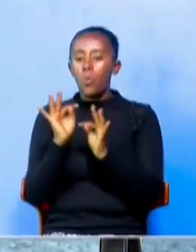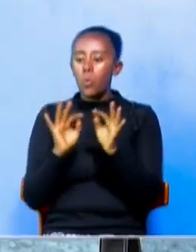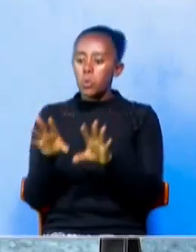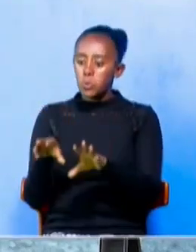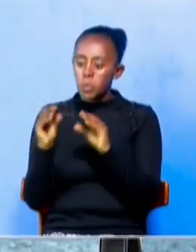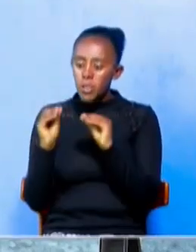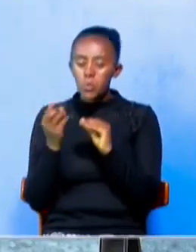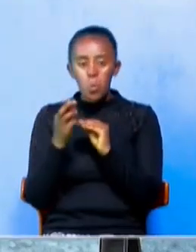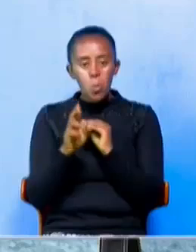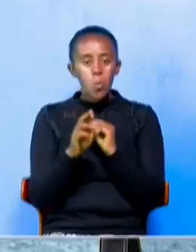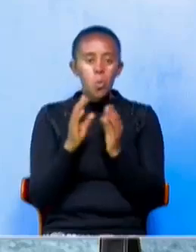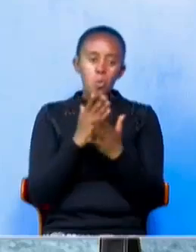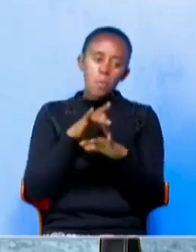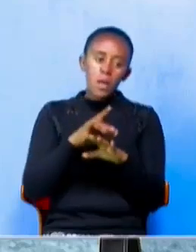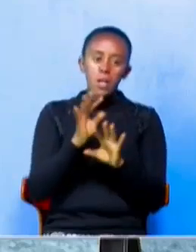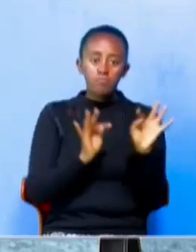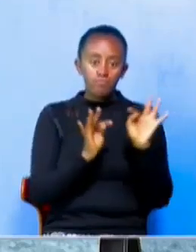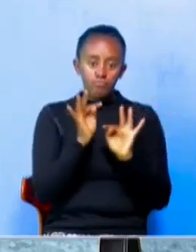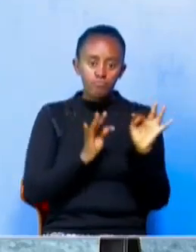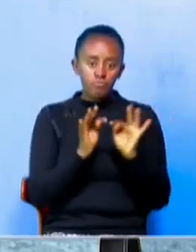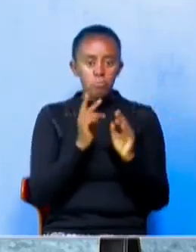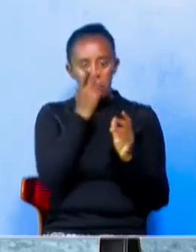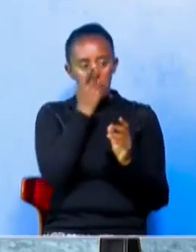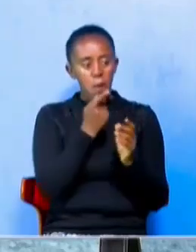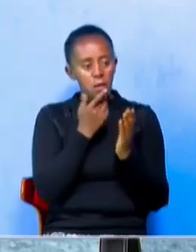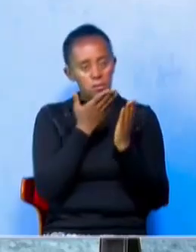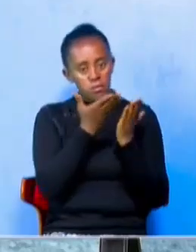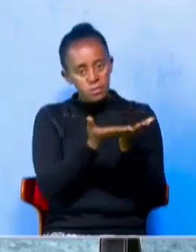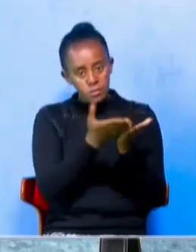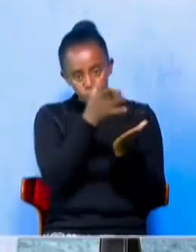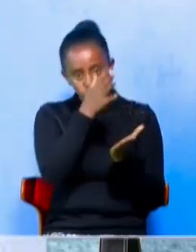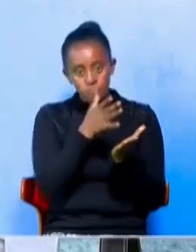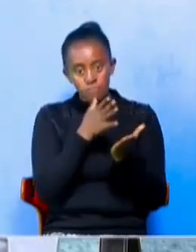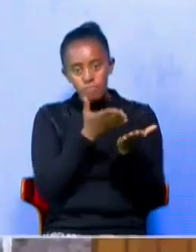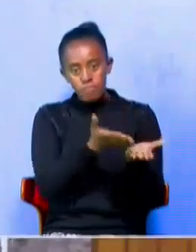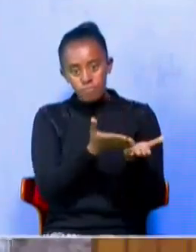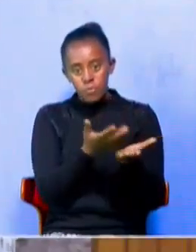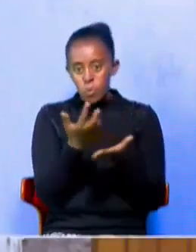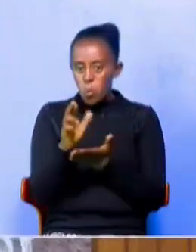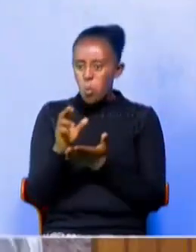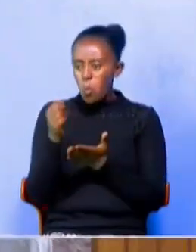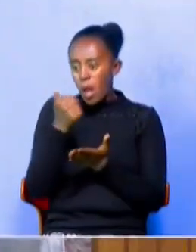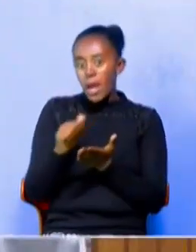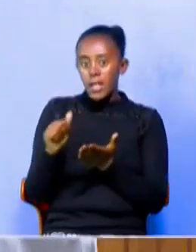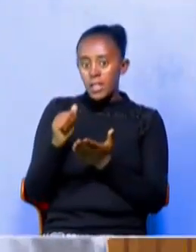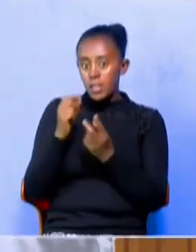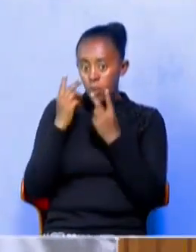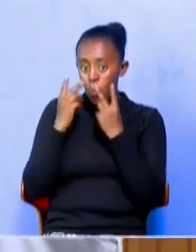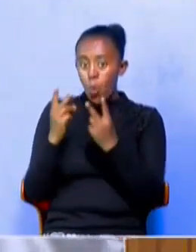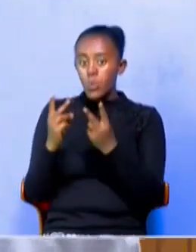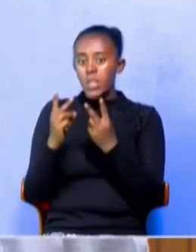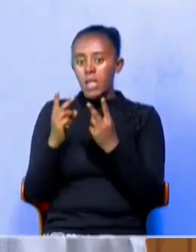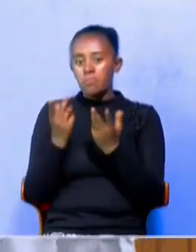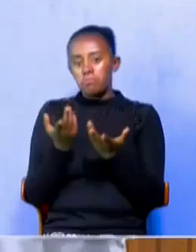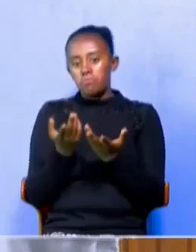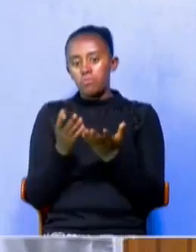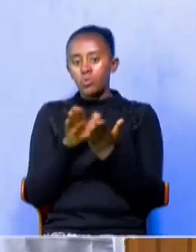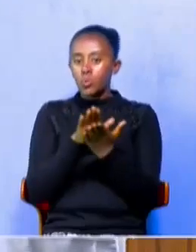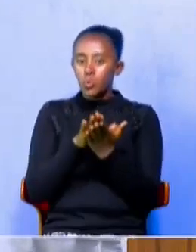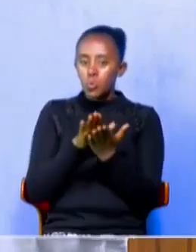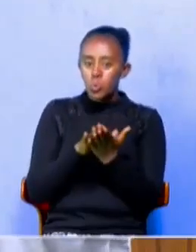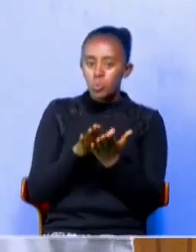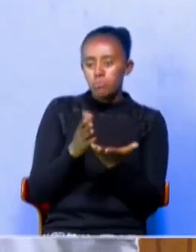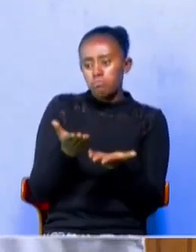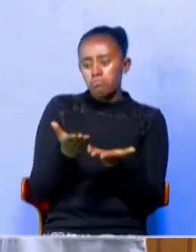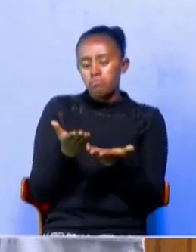students. You may narrate to the parents. You may narrate to any concerned issues to the school too,